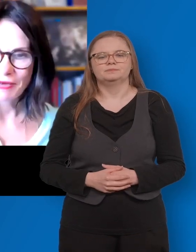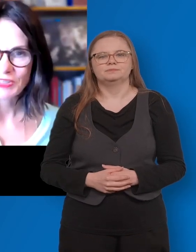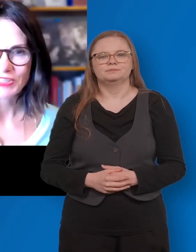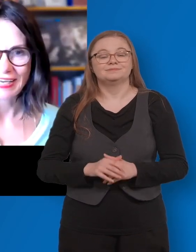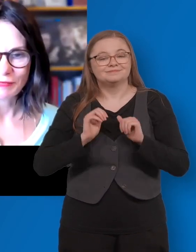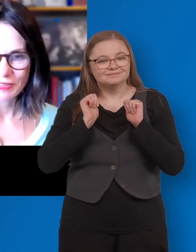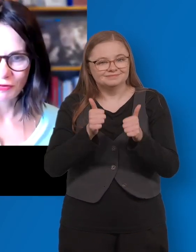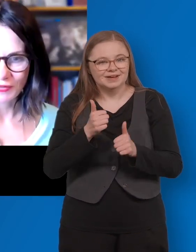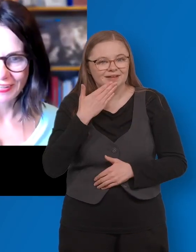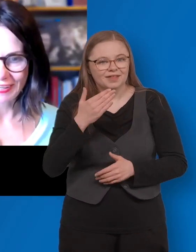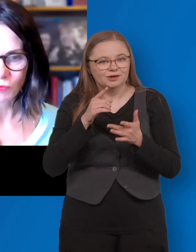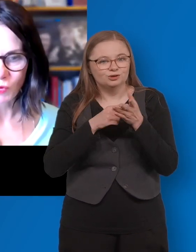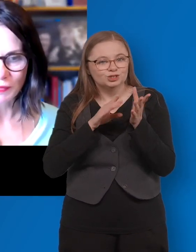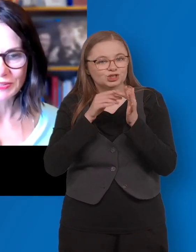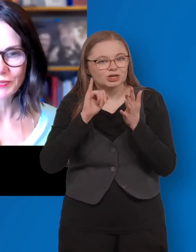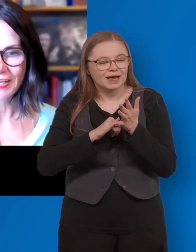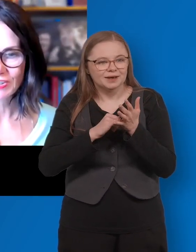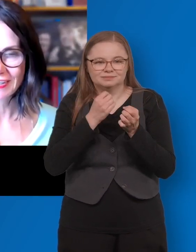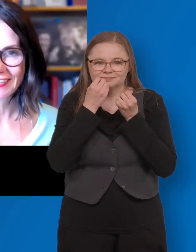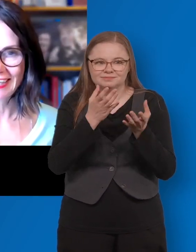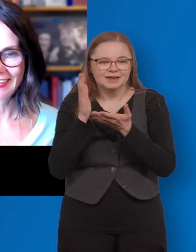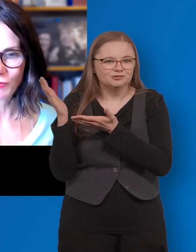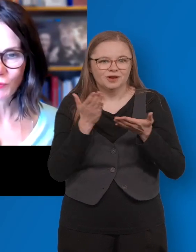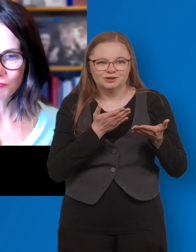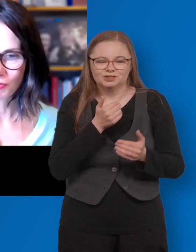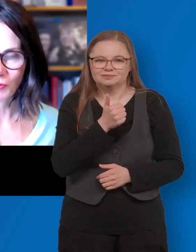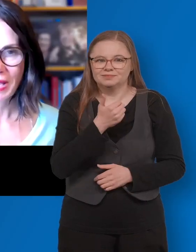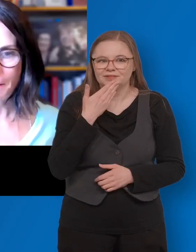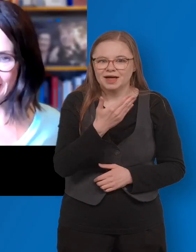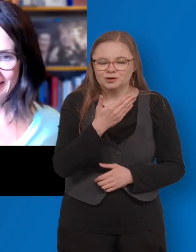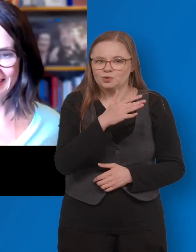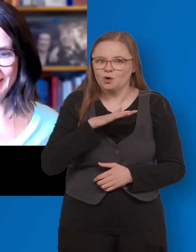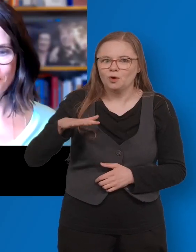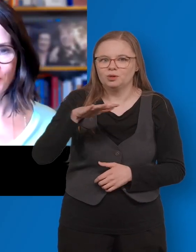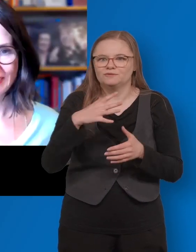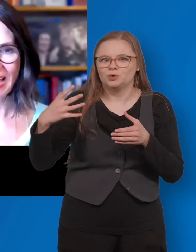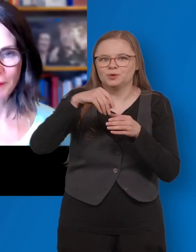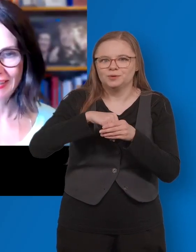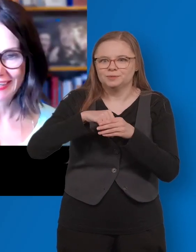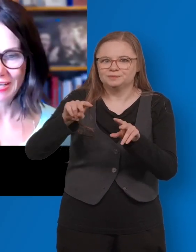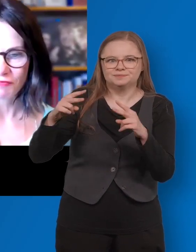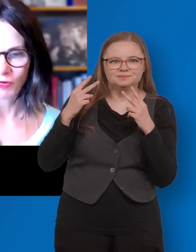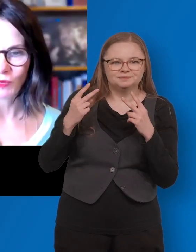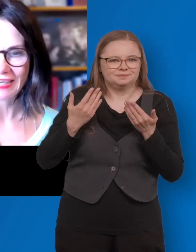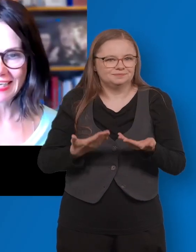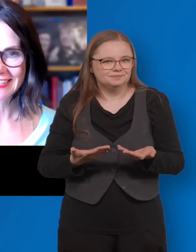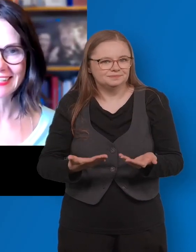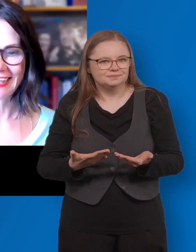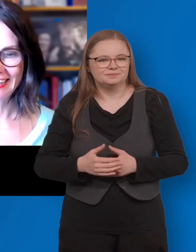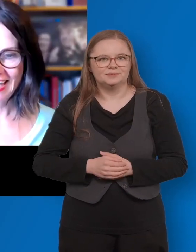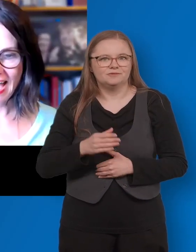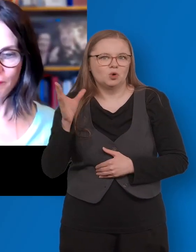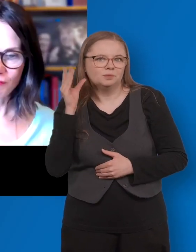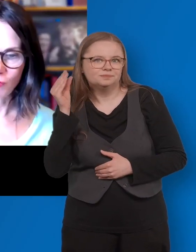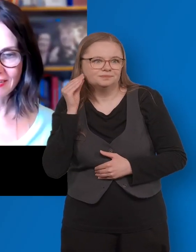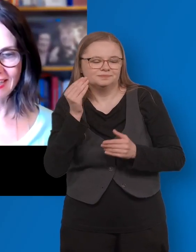Thank you so much, James, for the warm introduction, and thank you all for being here, for coming, for